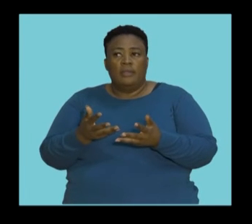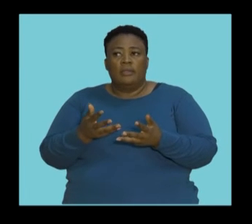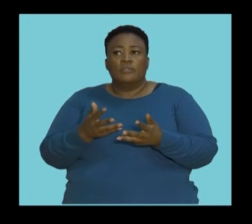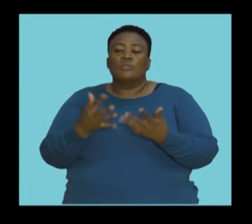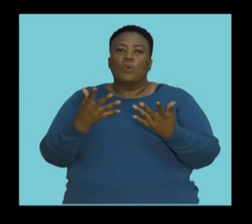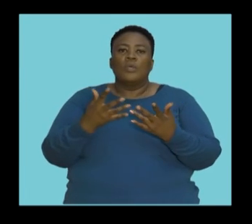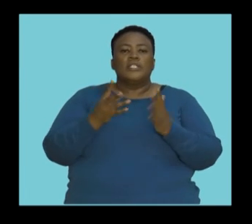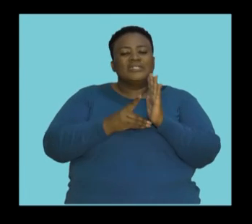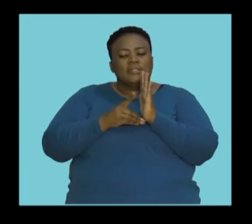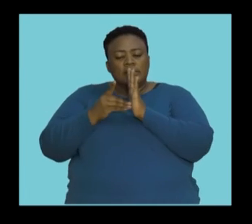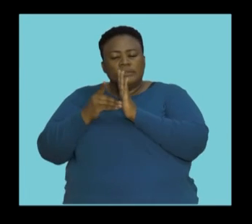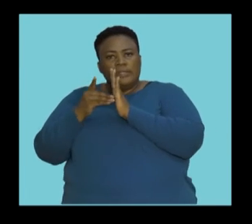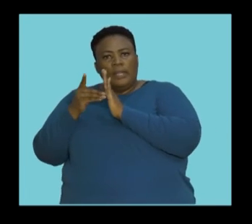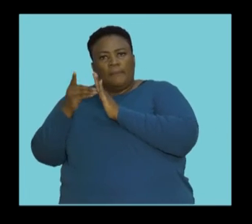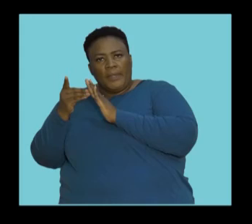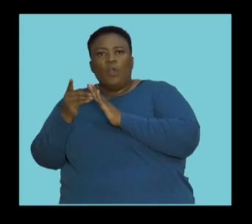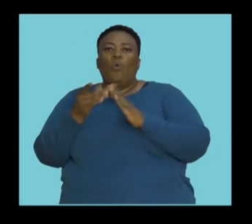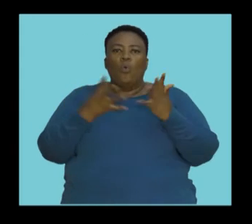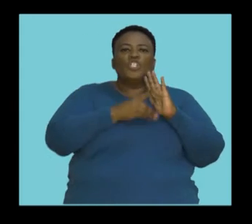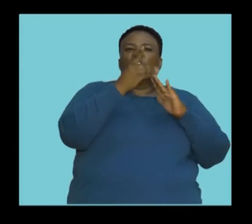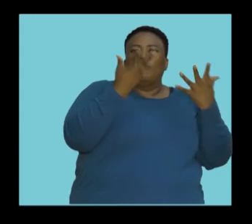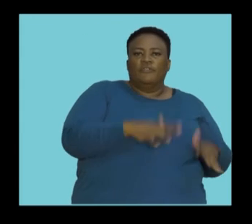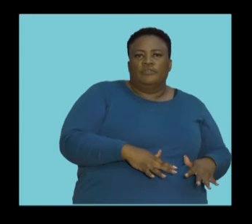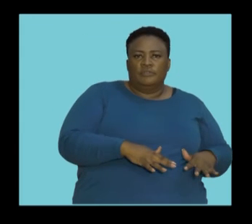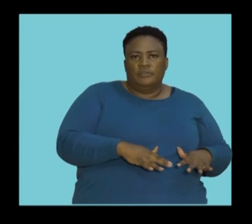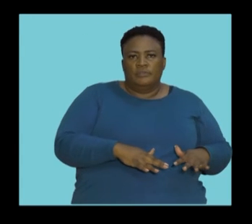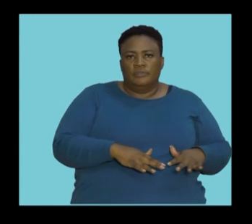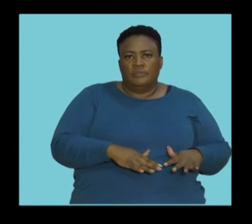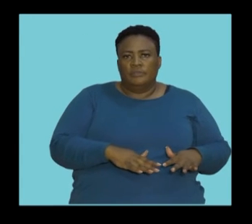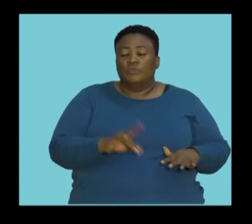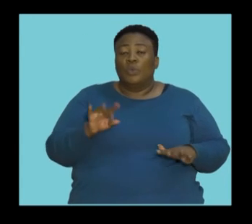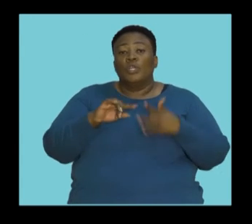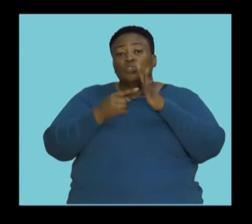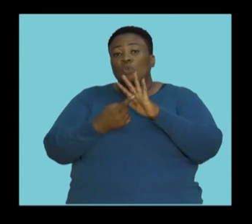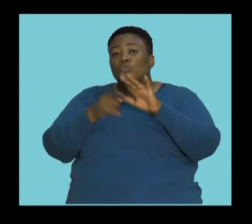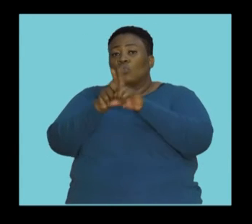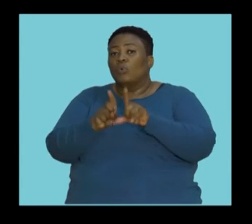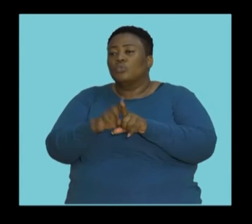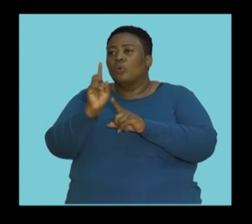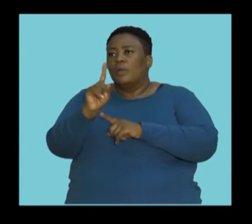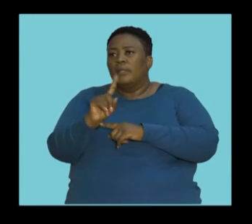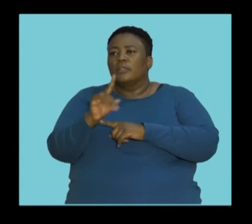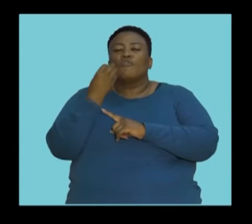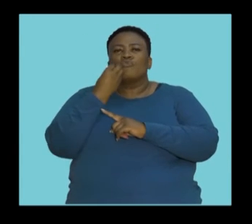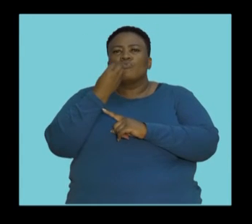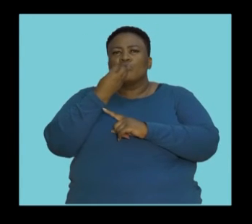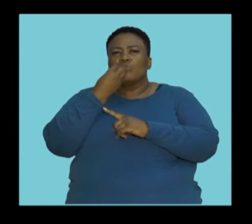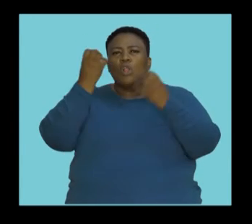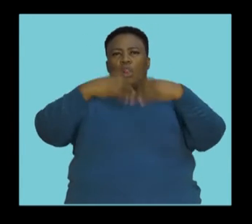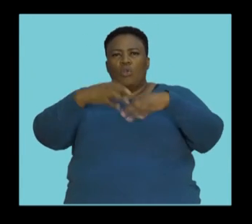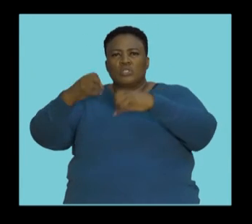or developed, and so there's an emphasis on the words developed and developing. And it shows you the food